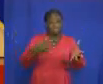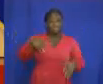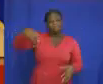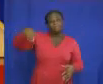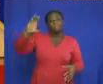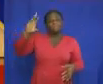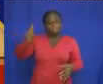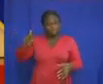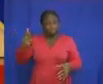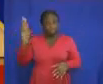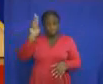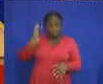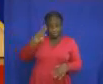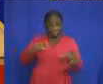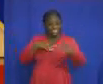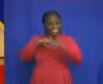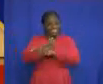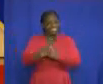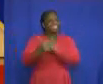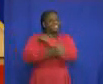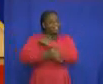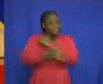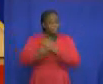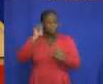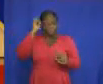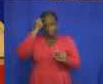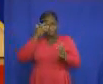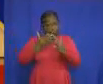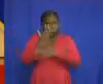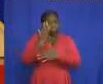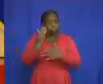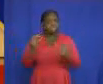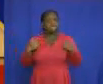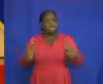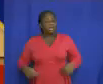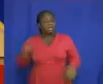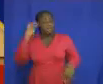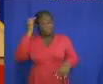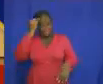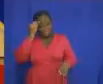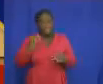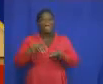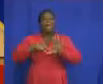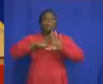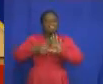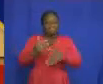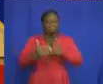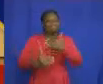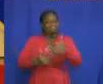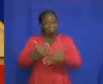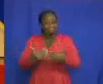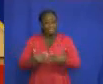being used to enter our country, government through the Ministry of Health has begun the process of